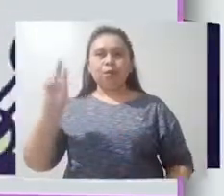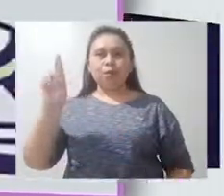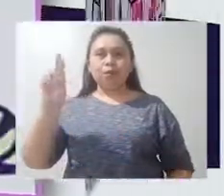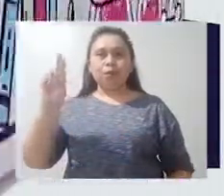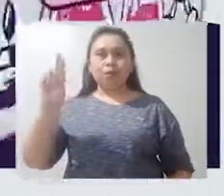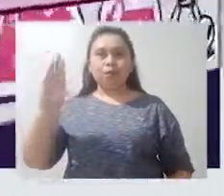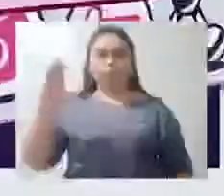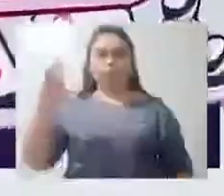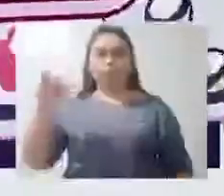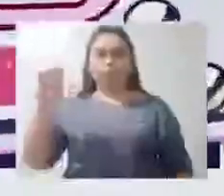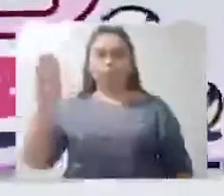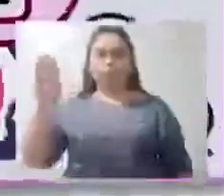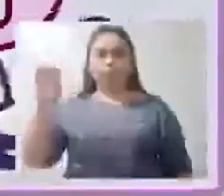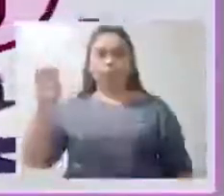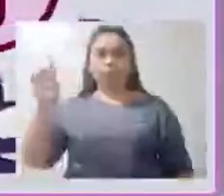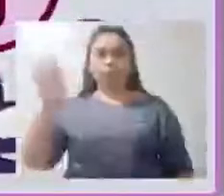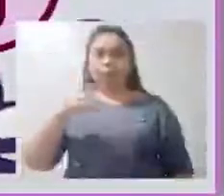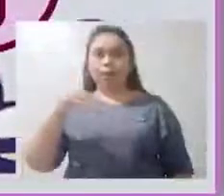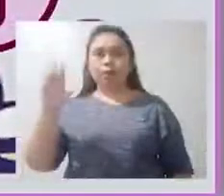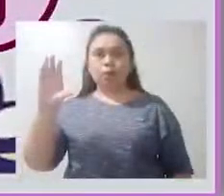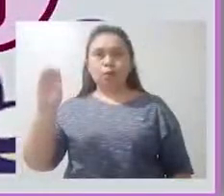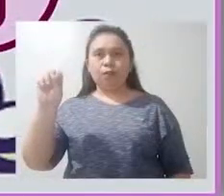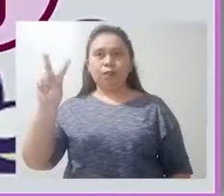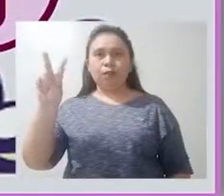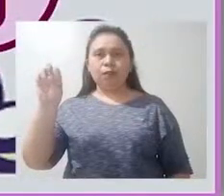crucible and cover,